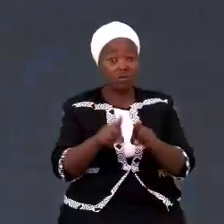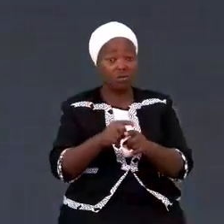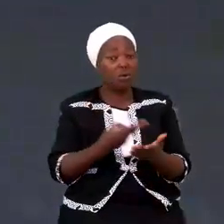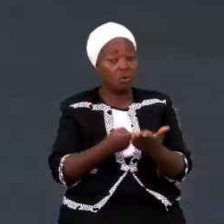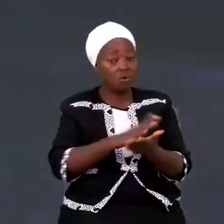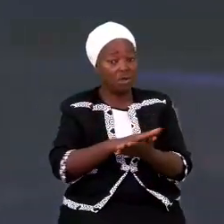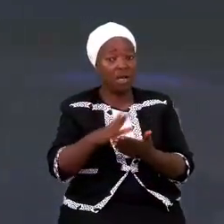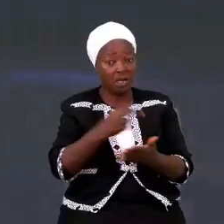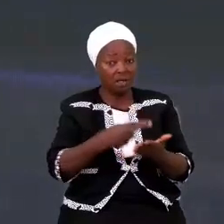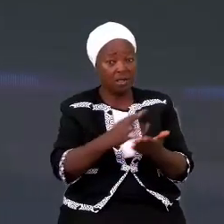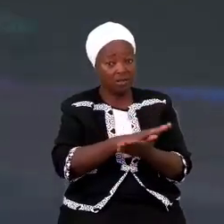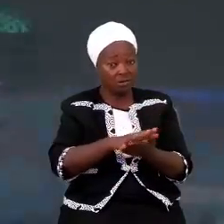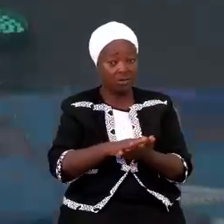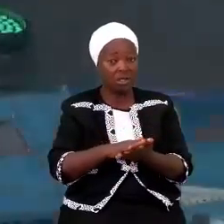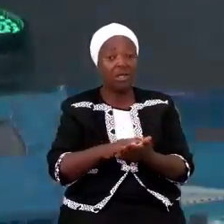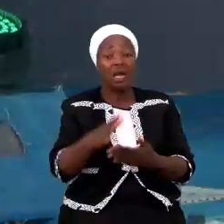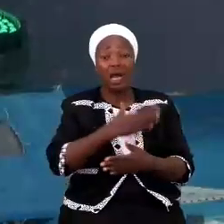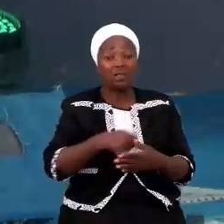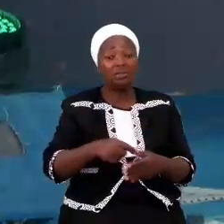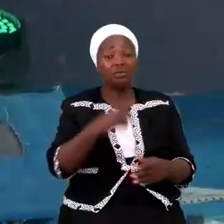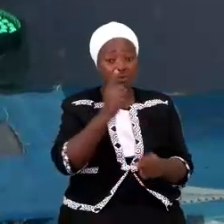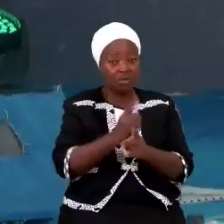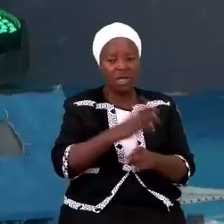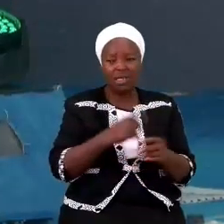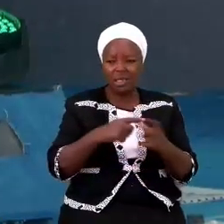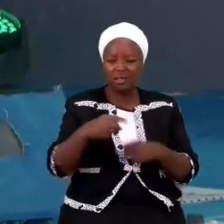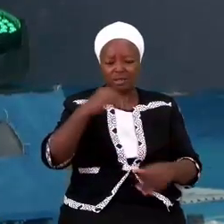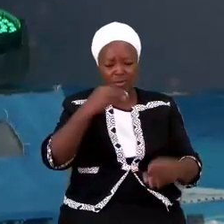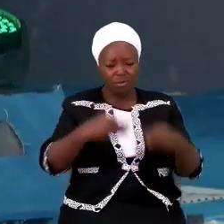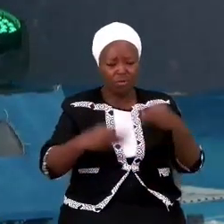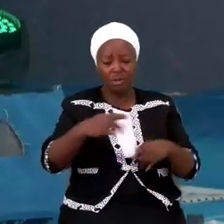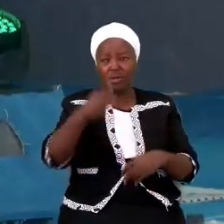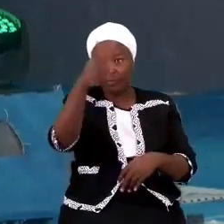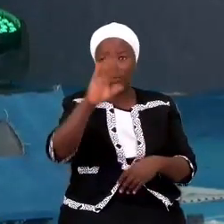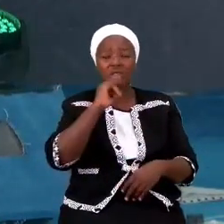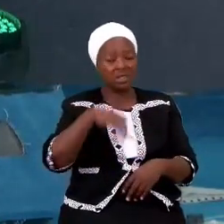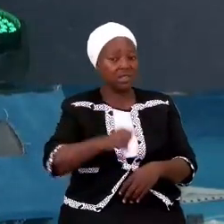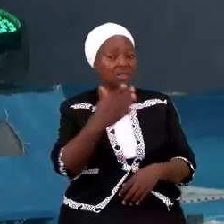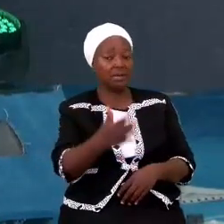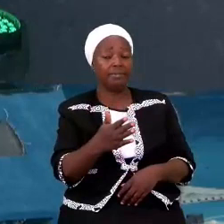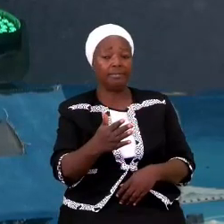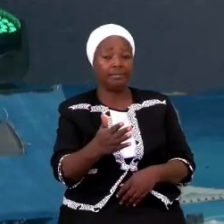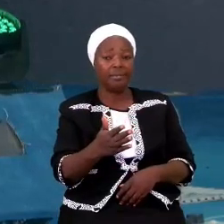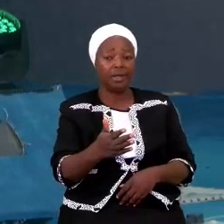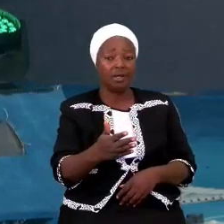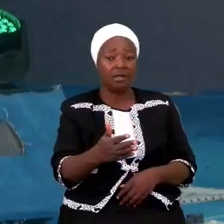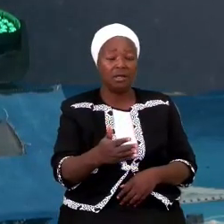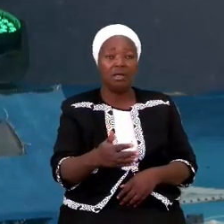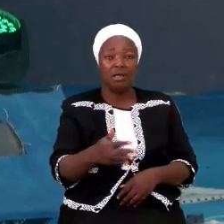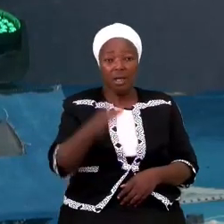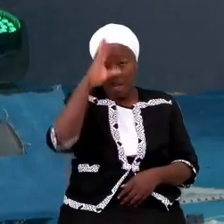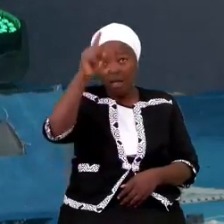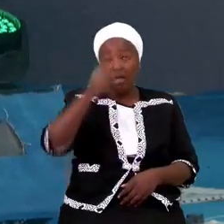there. His hatred for sin is still there. And his punishment